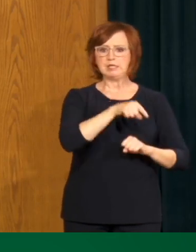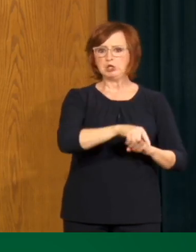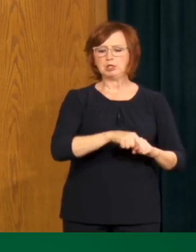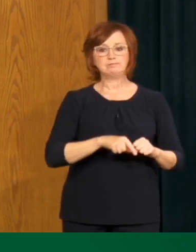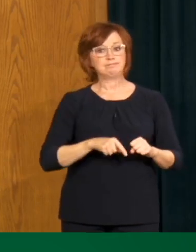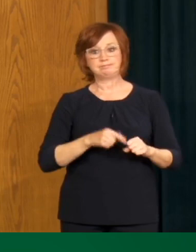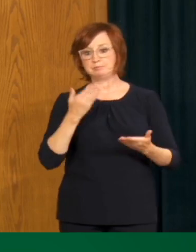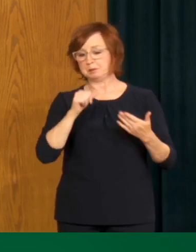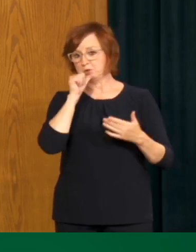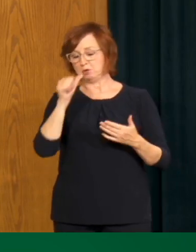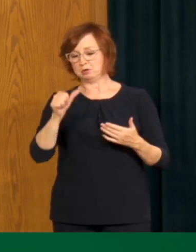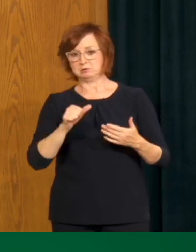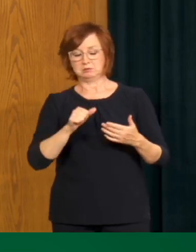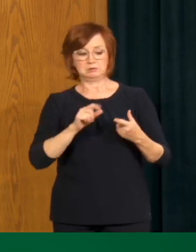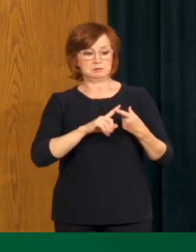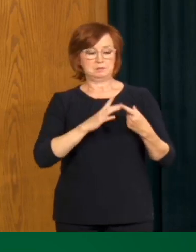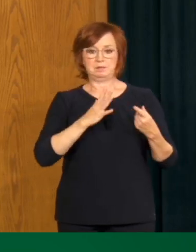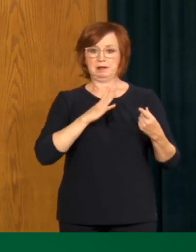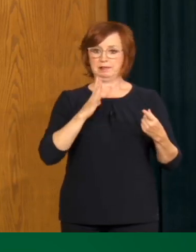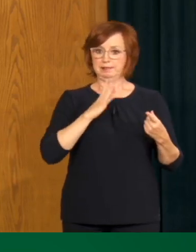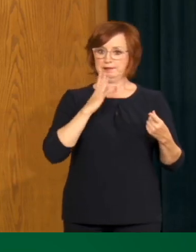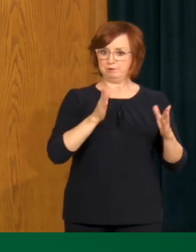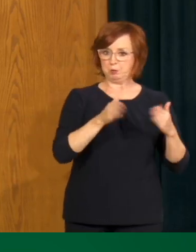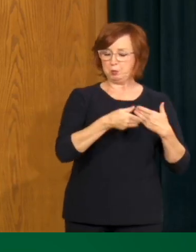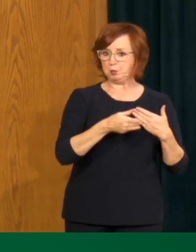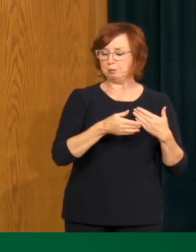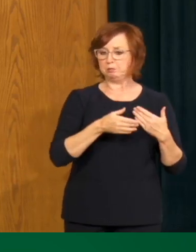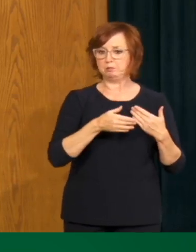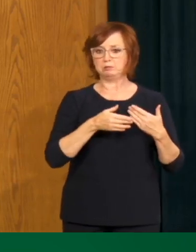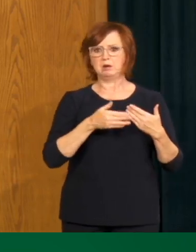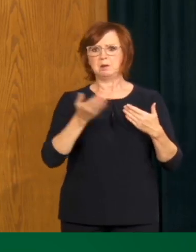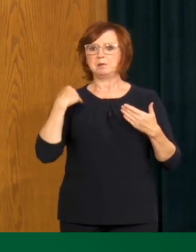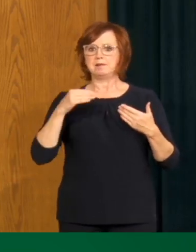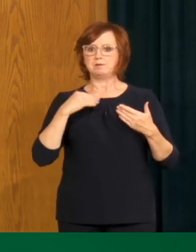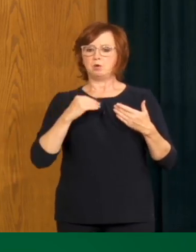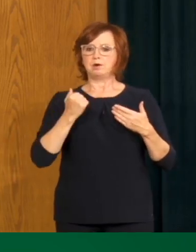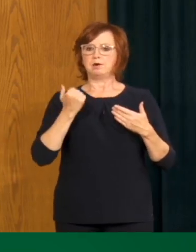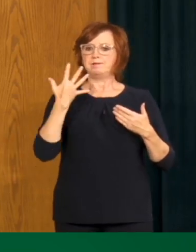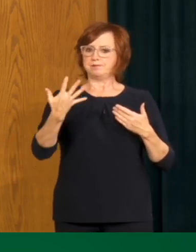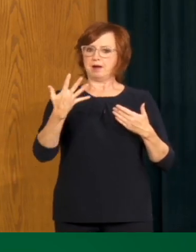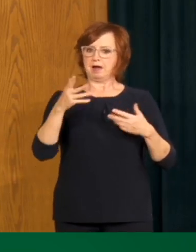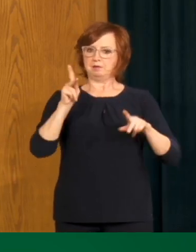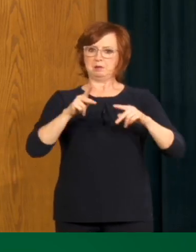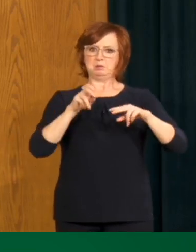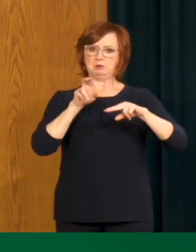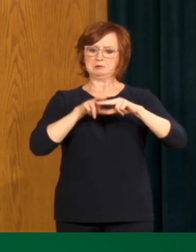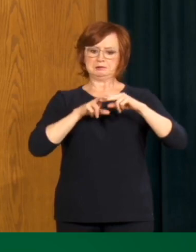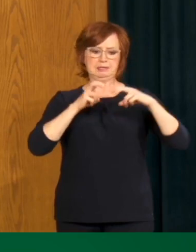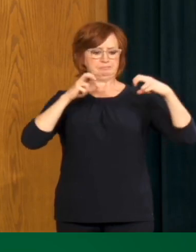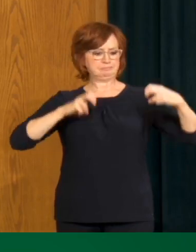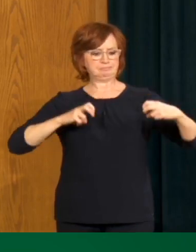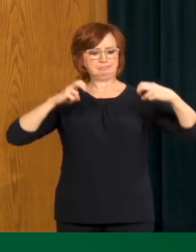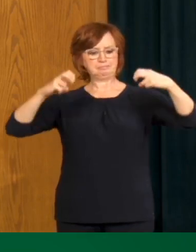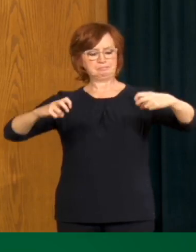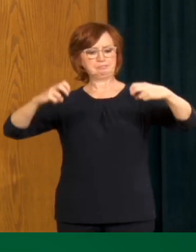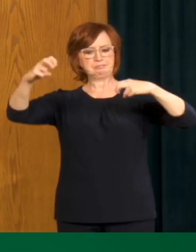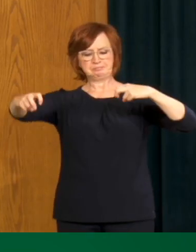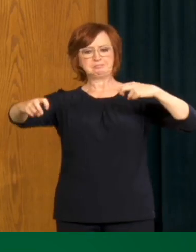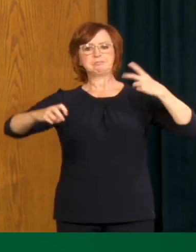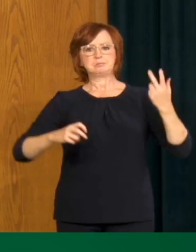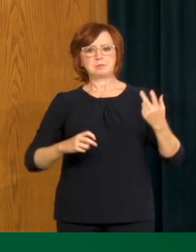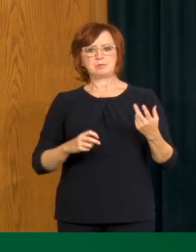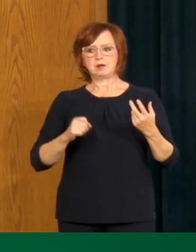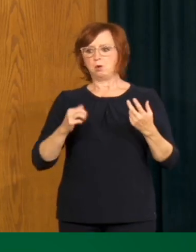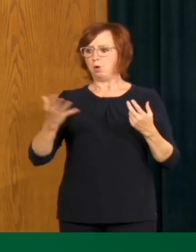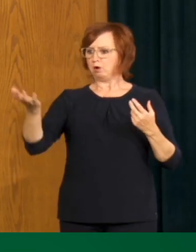at home, a living room where you could have 5 people sitting comfortably and maybe pull up a few chairs and have 10 people